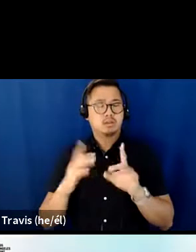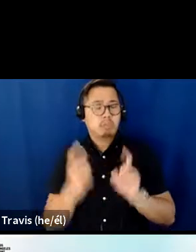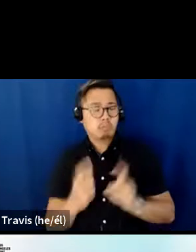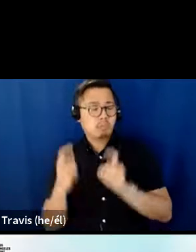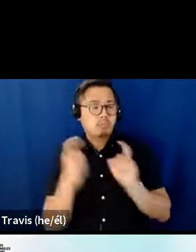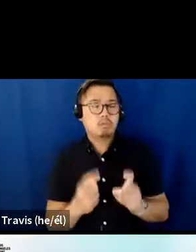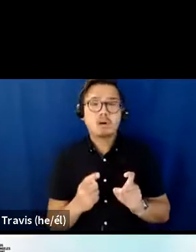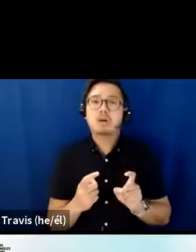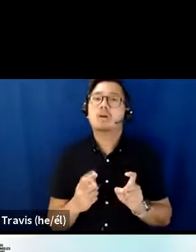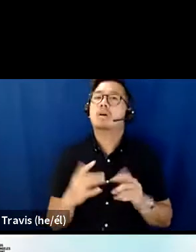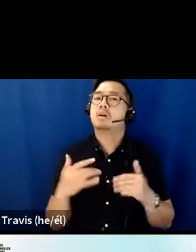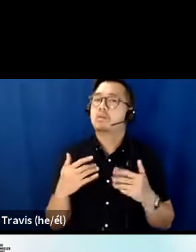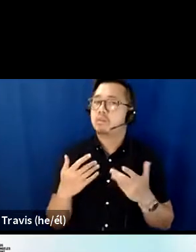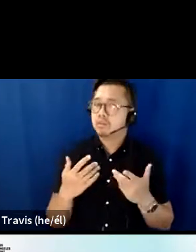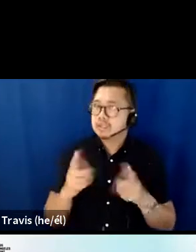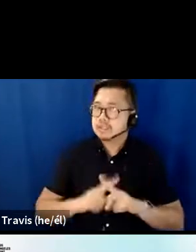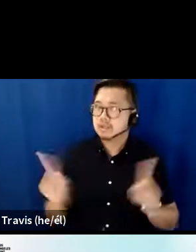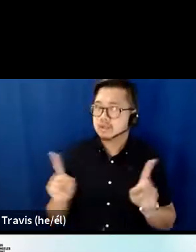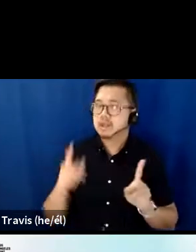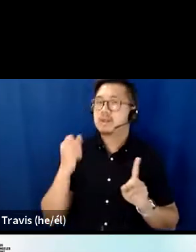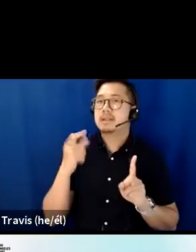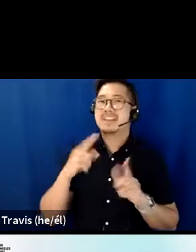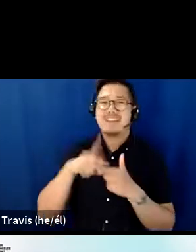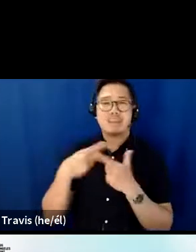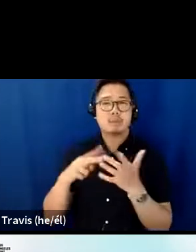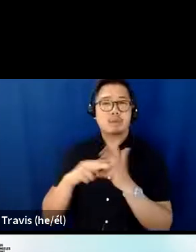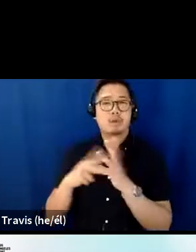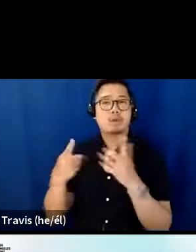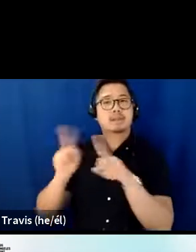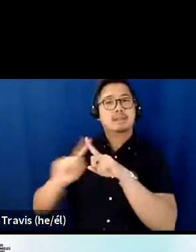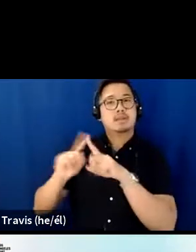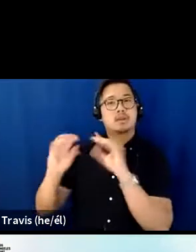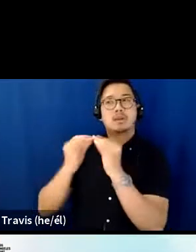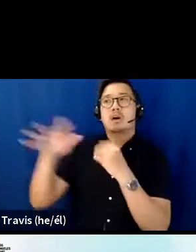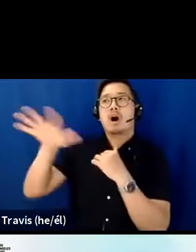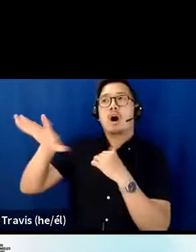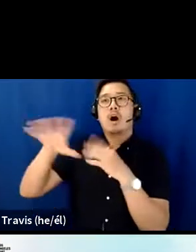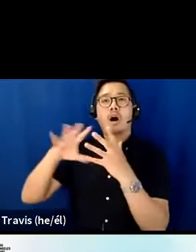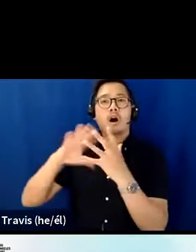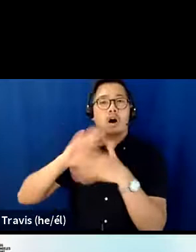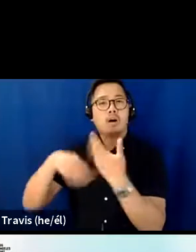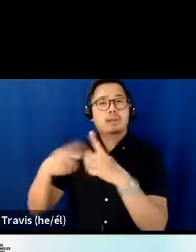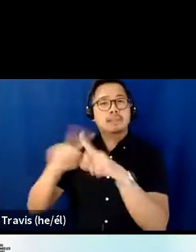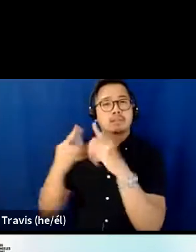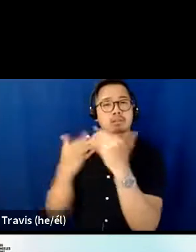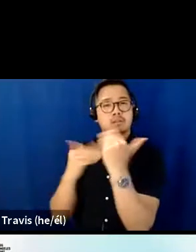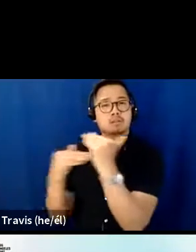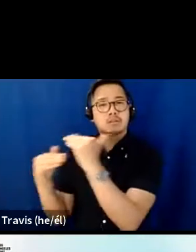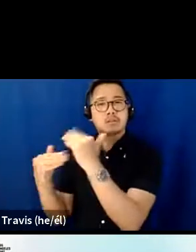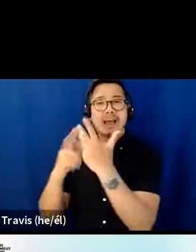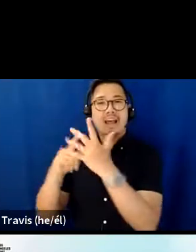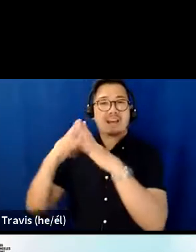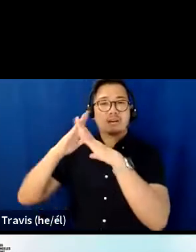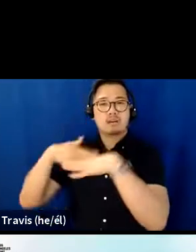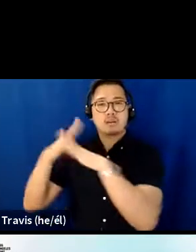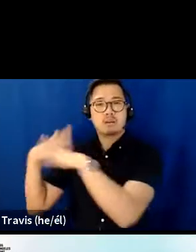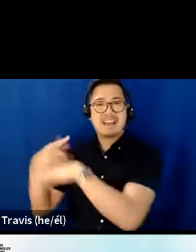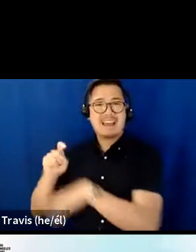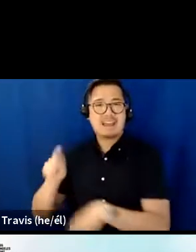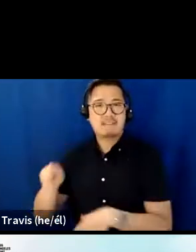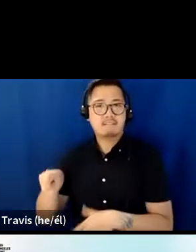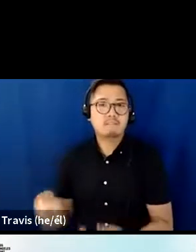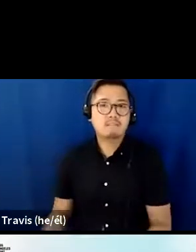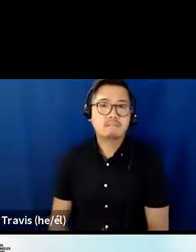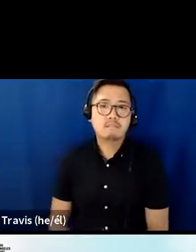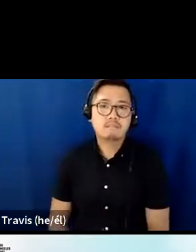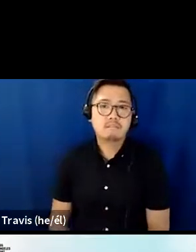upper echelon organizations to remove those stipulations, if you will. So for me, I like to book ground rules, because